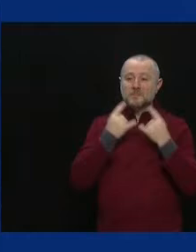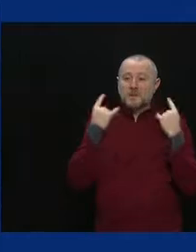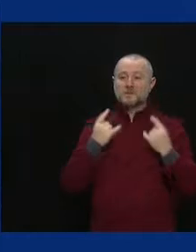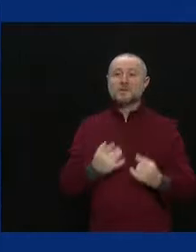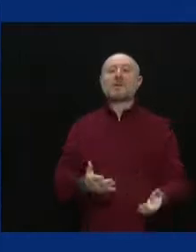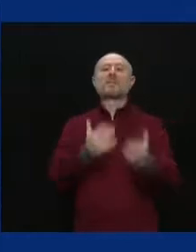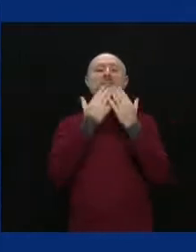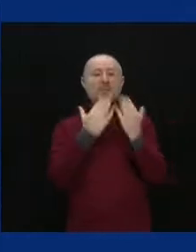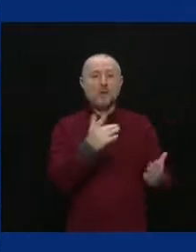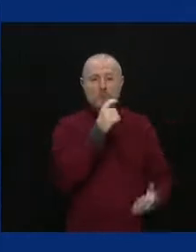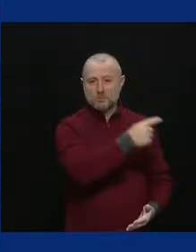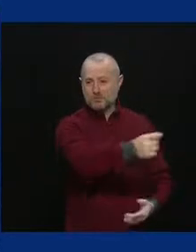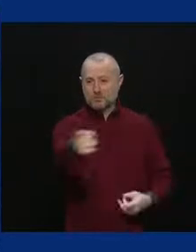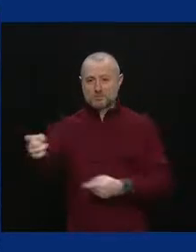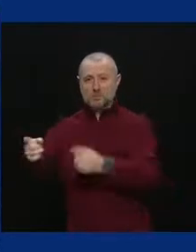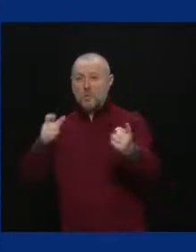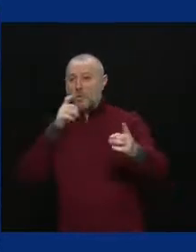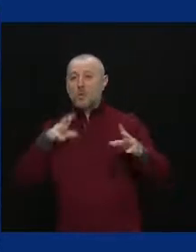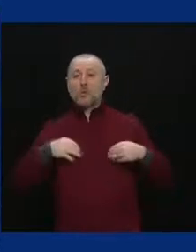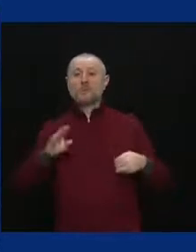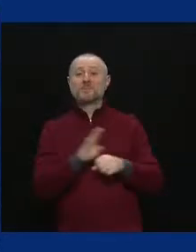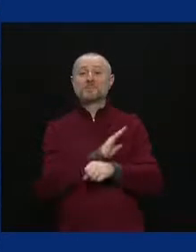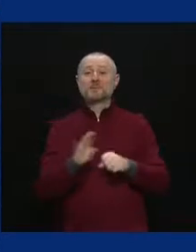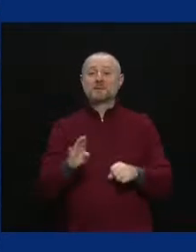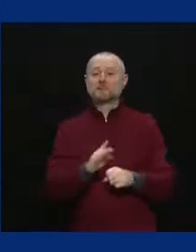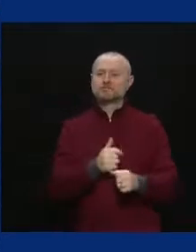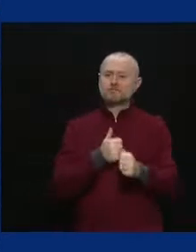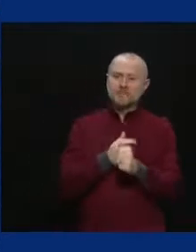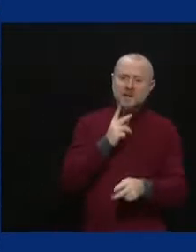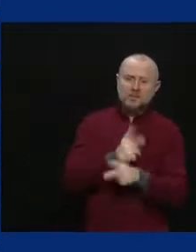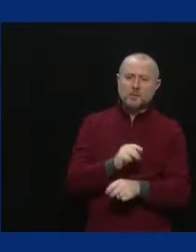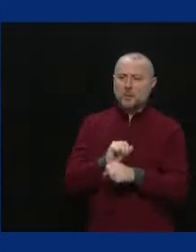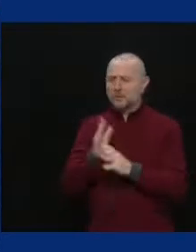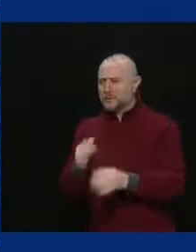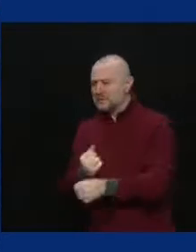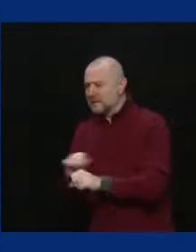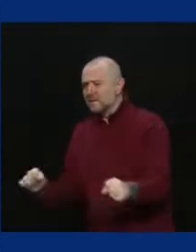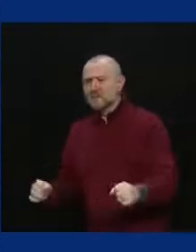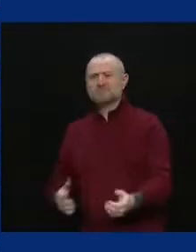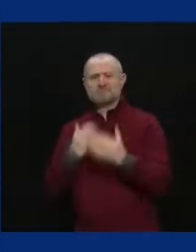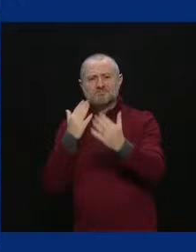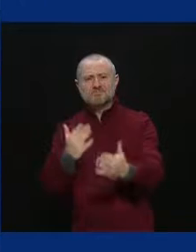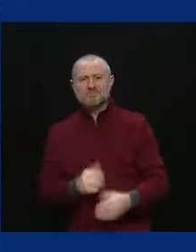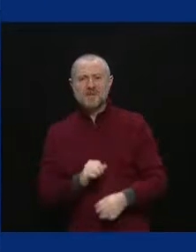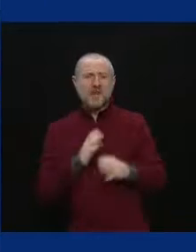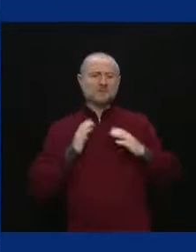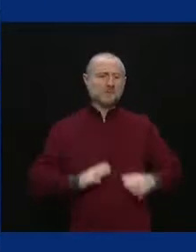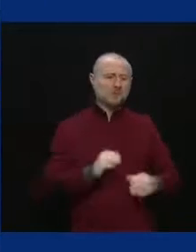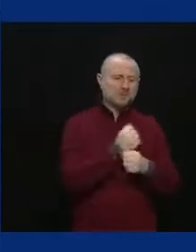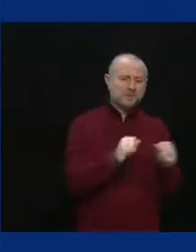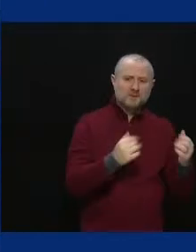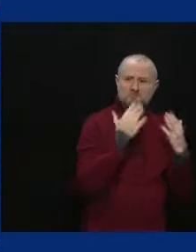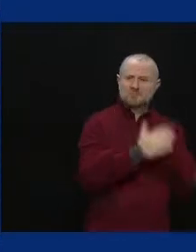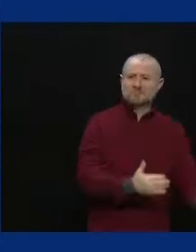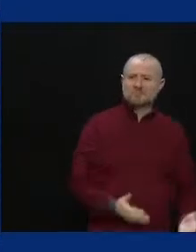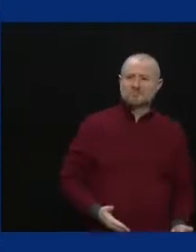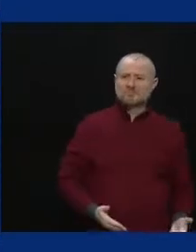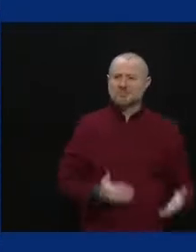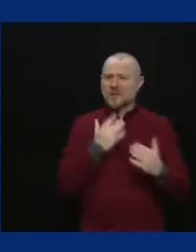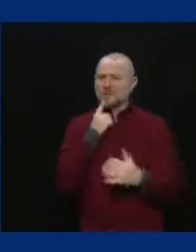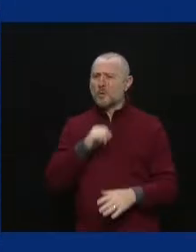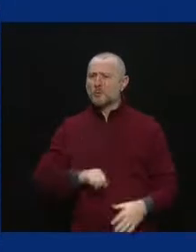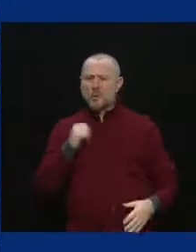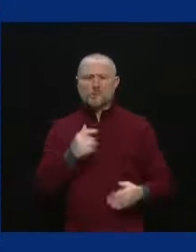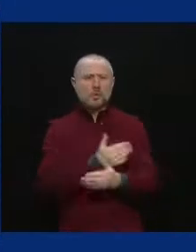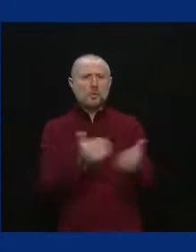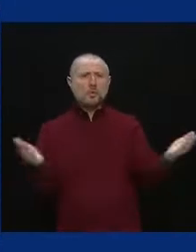and who've kept their employees safe, their patrons safe, their customers safe. I'm really proud of what New Yorkers have done primarily.